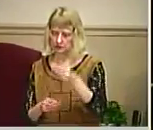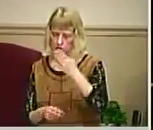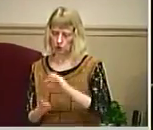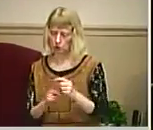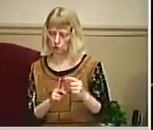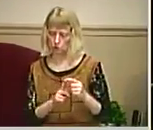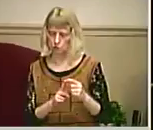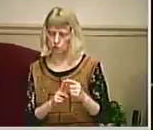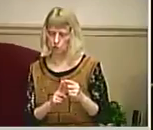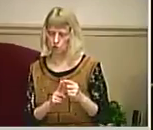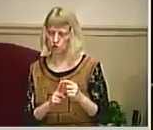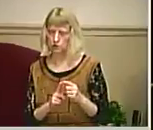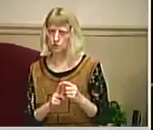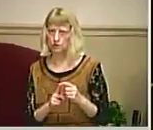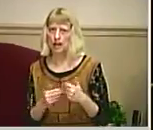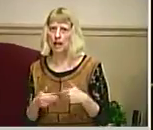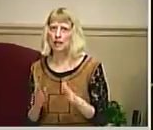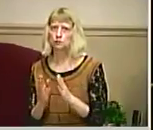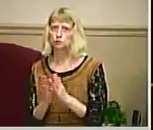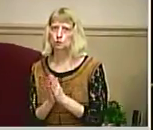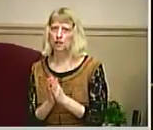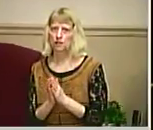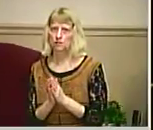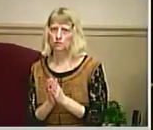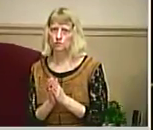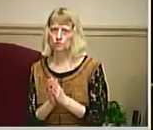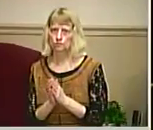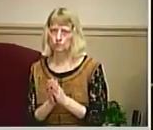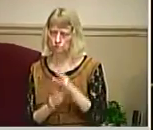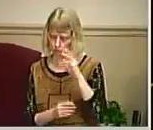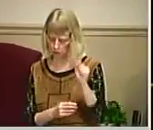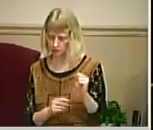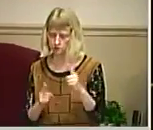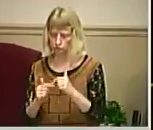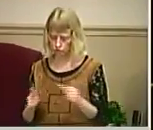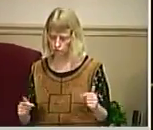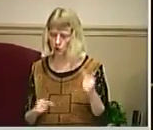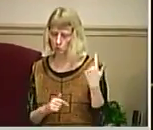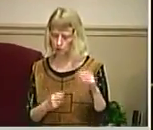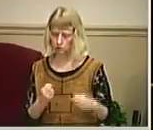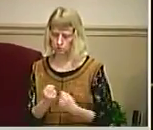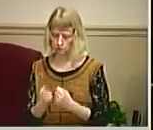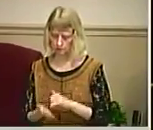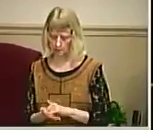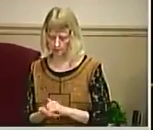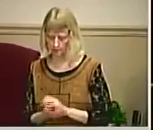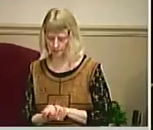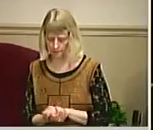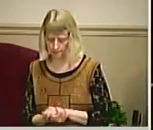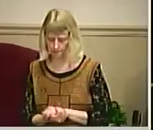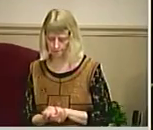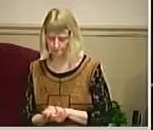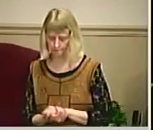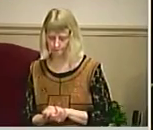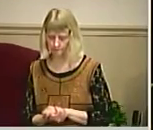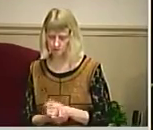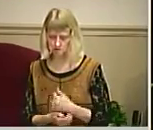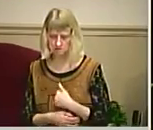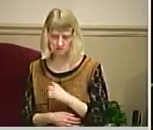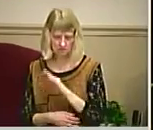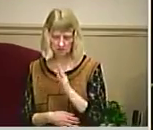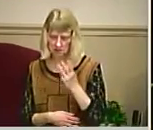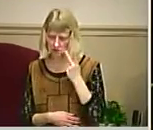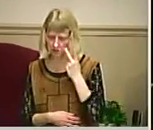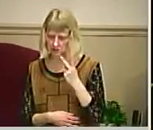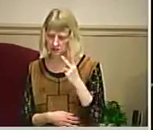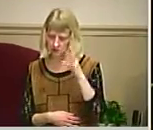God's Word. And let's pray for an administration that will promote that in every element. You say, I've never seen a